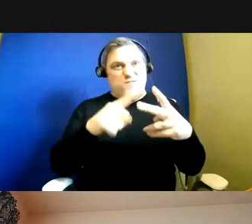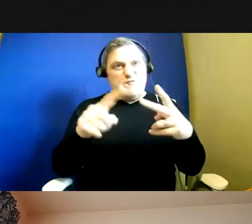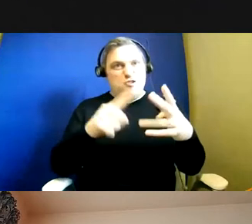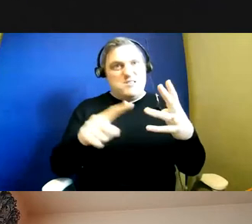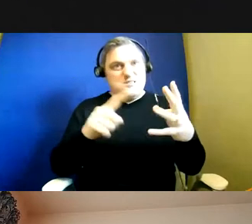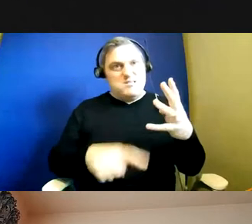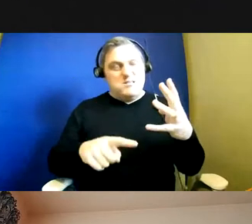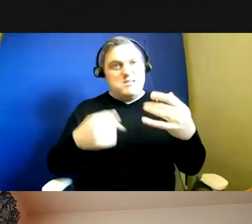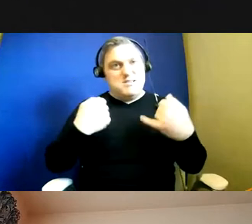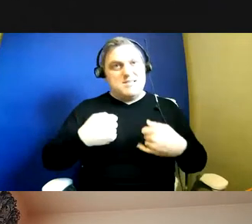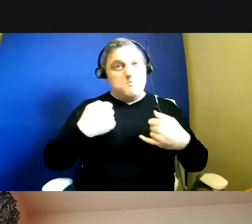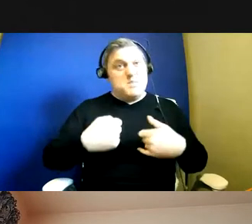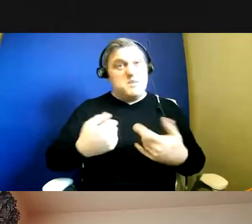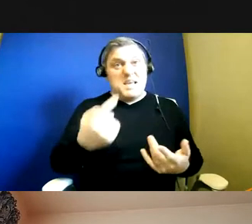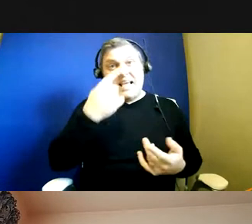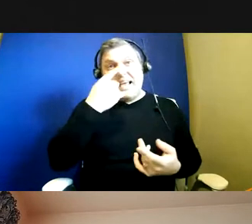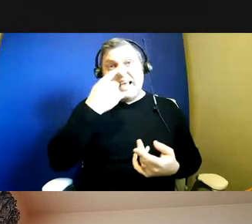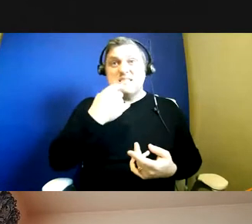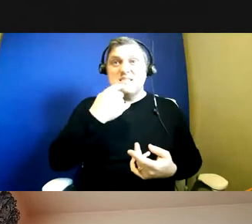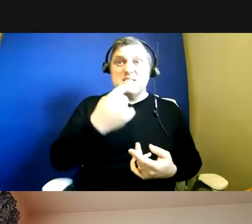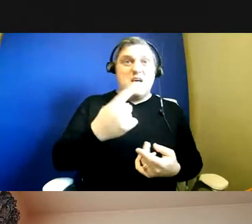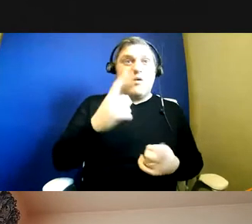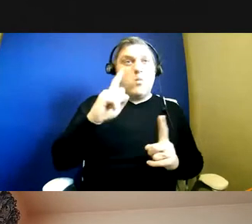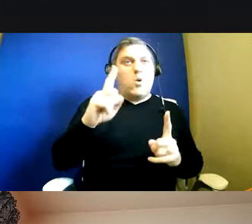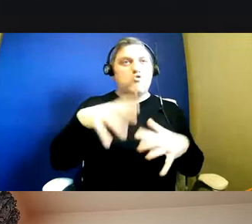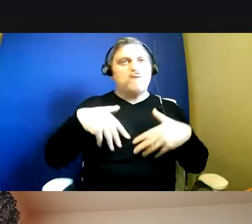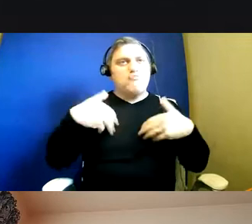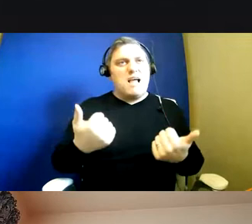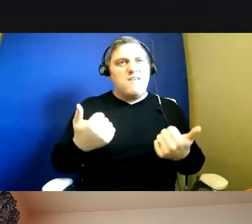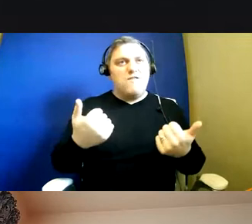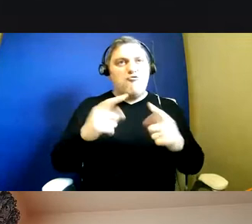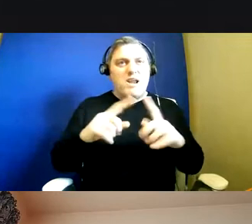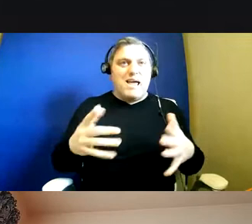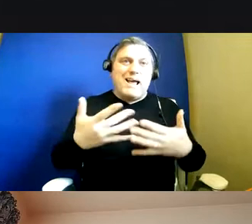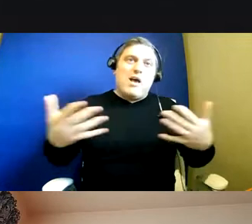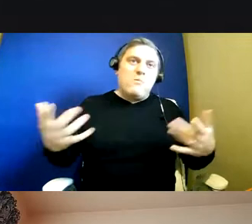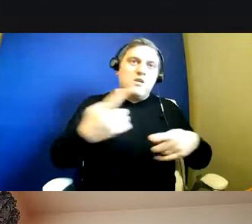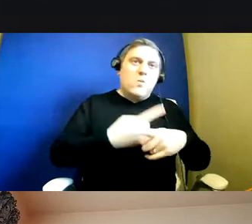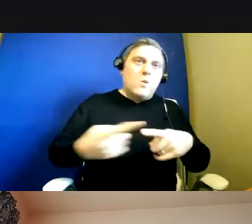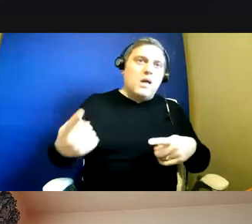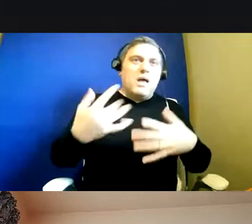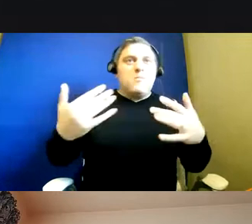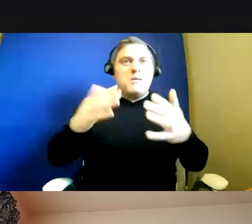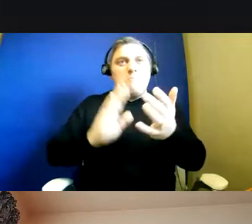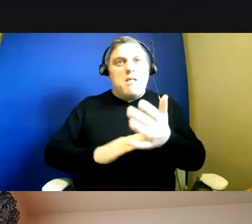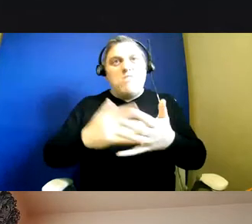to estimate what a recovery might look like in terms of weeks, months, years?